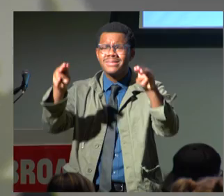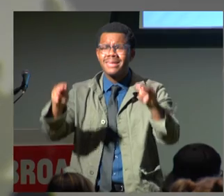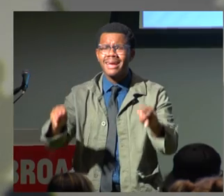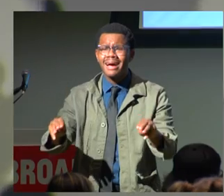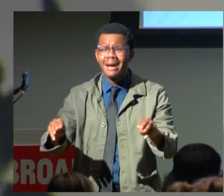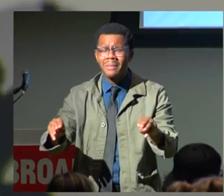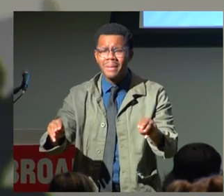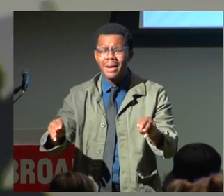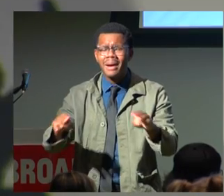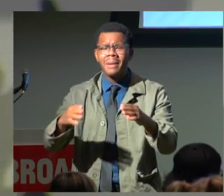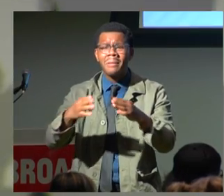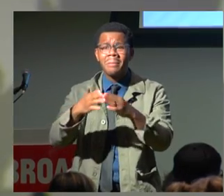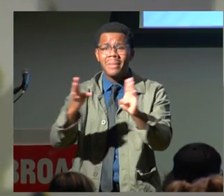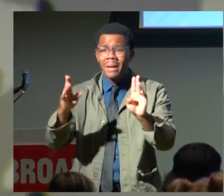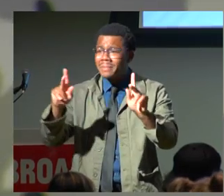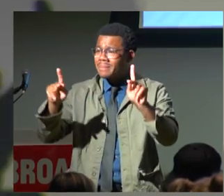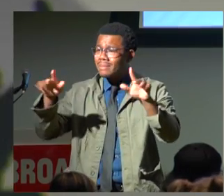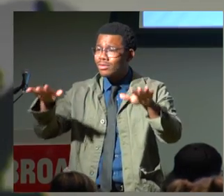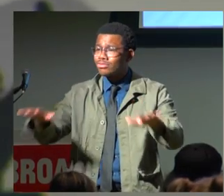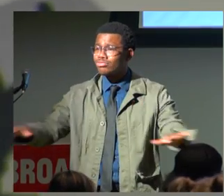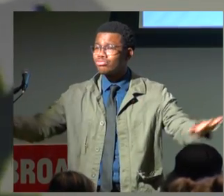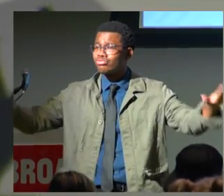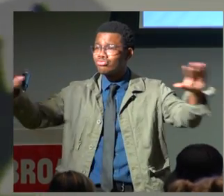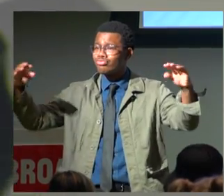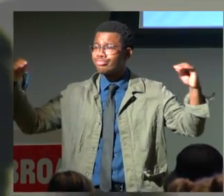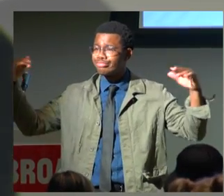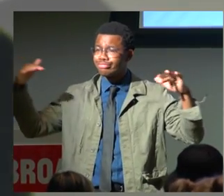people from the public come into the museum.